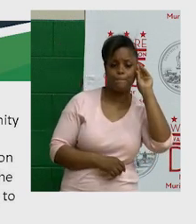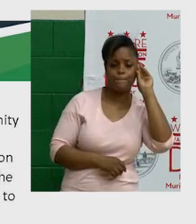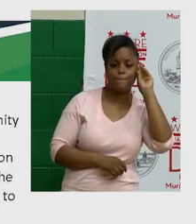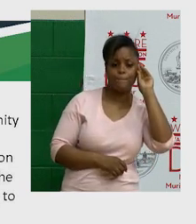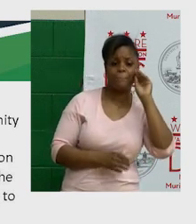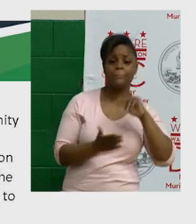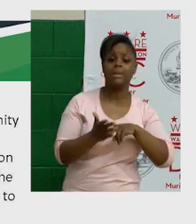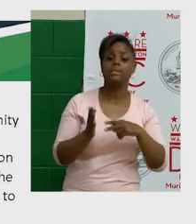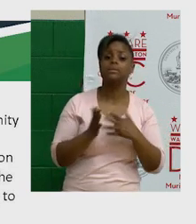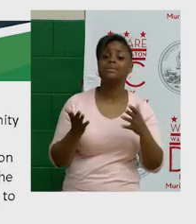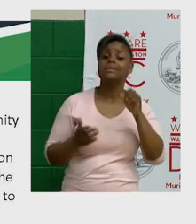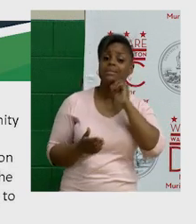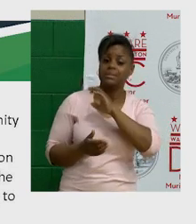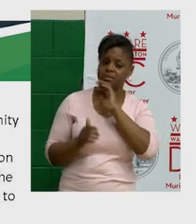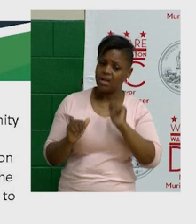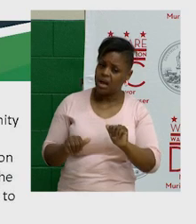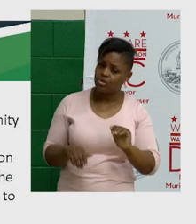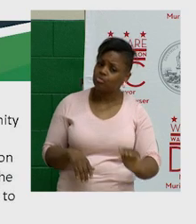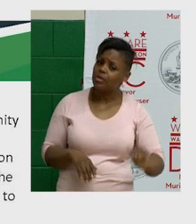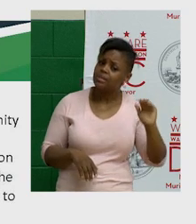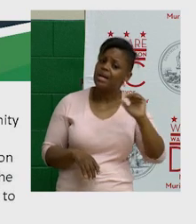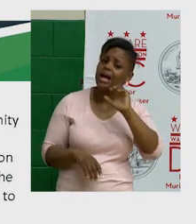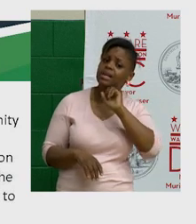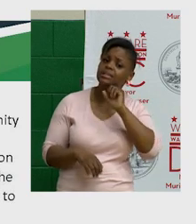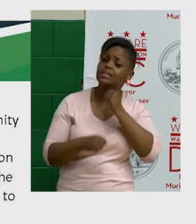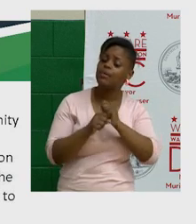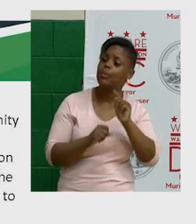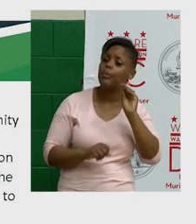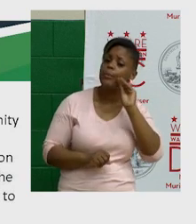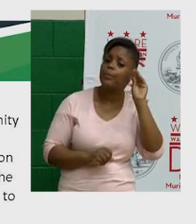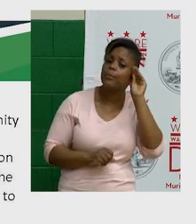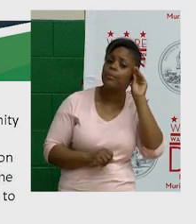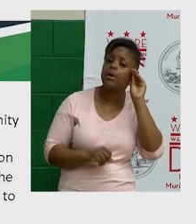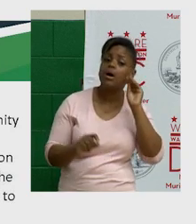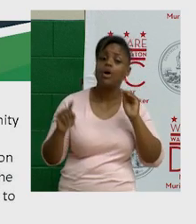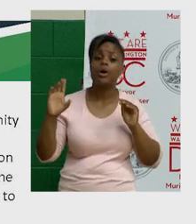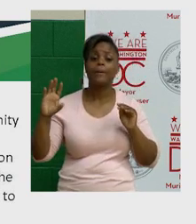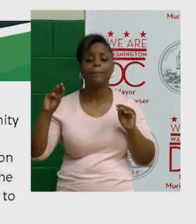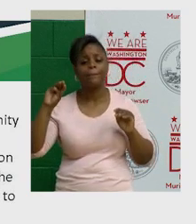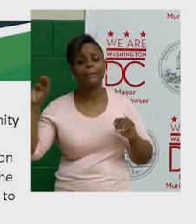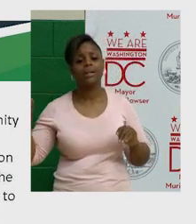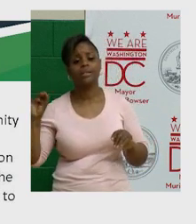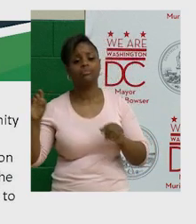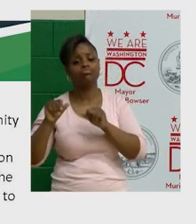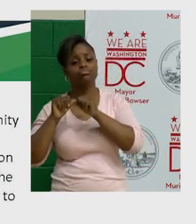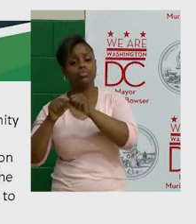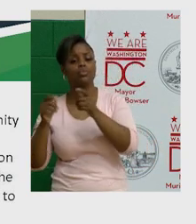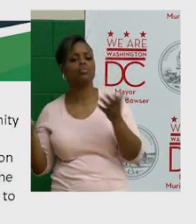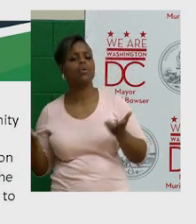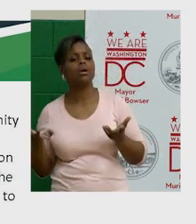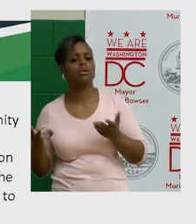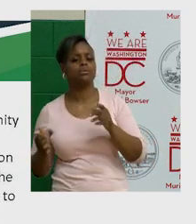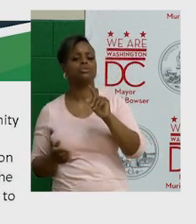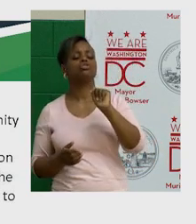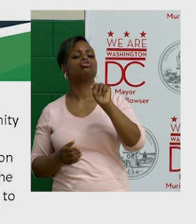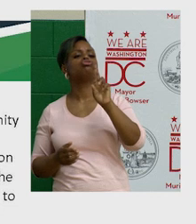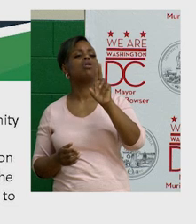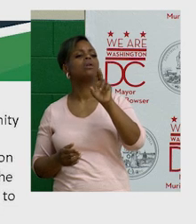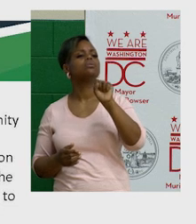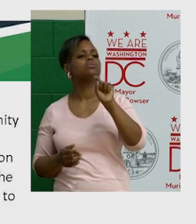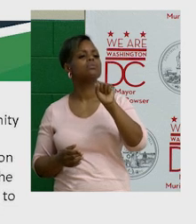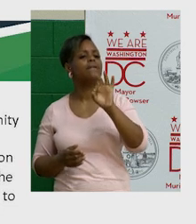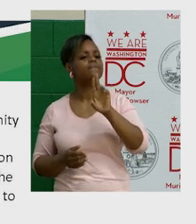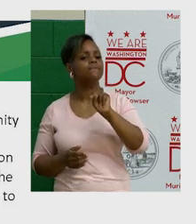age safely in their homes. $100 million continued investment in the trust fund, more money for preservation, more